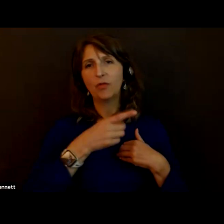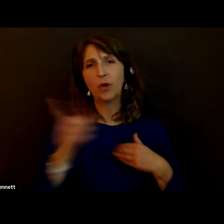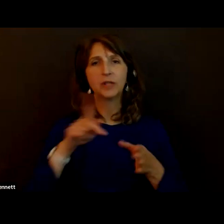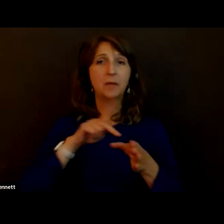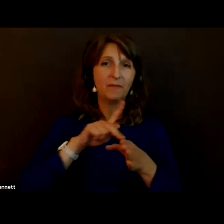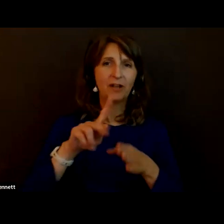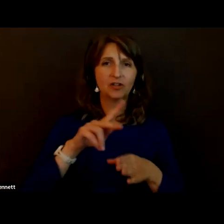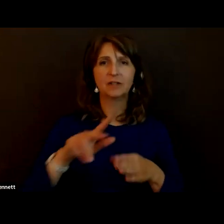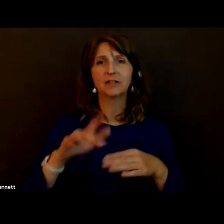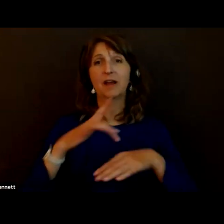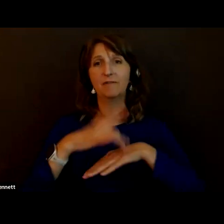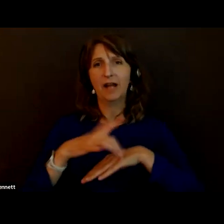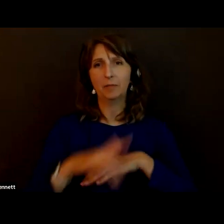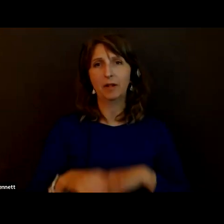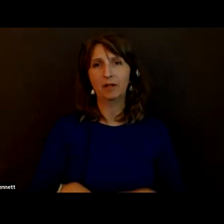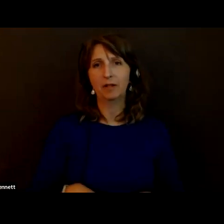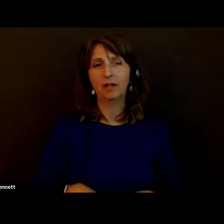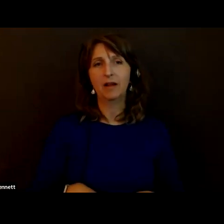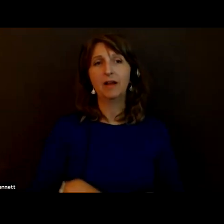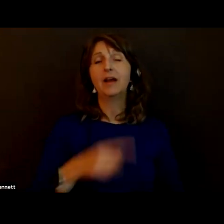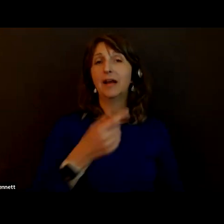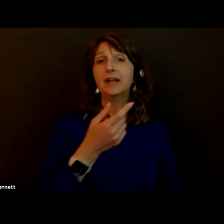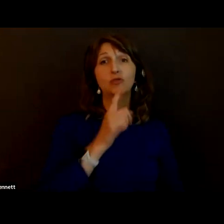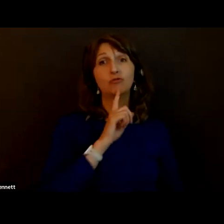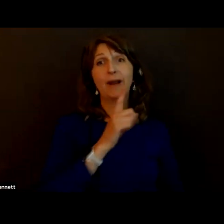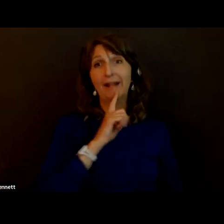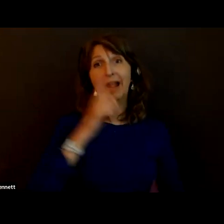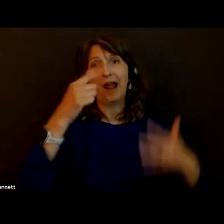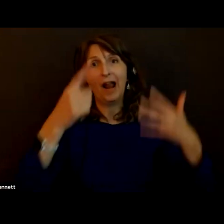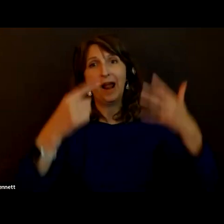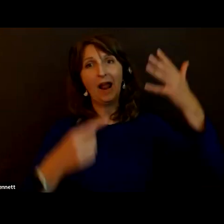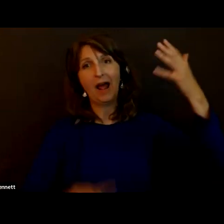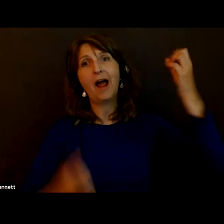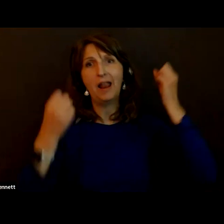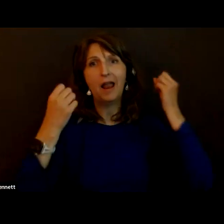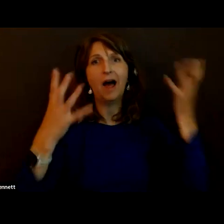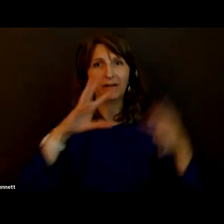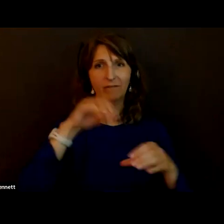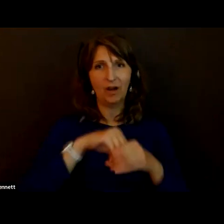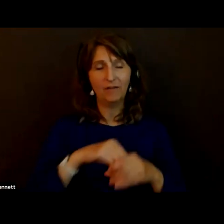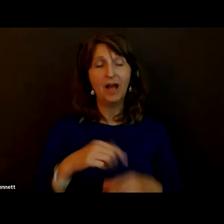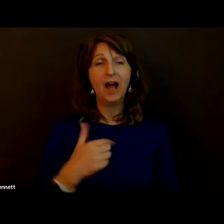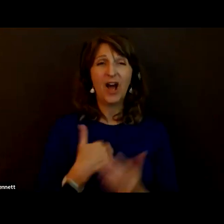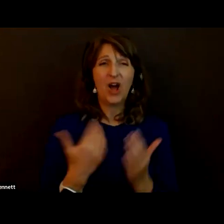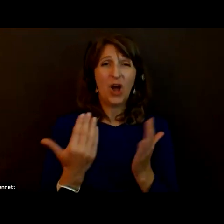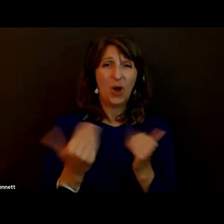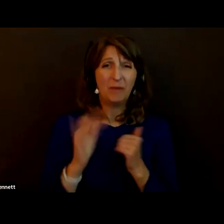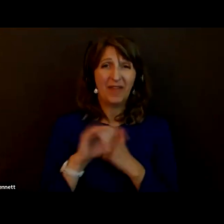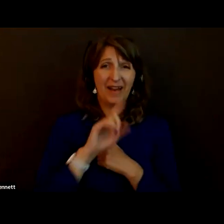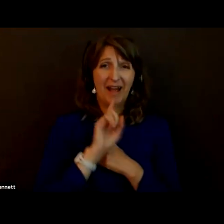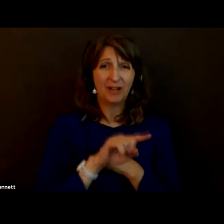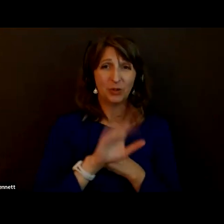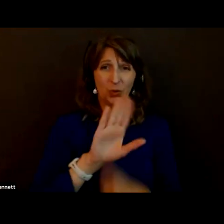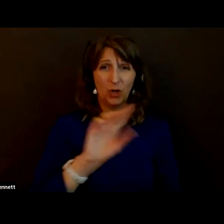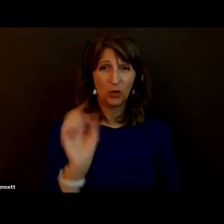or, it's both and a little bit more of that and a whole lot more of this too. So I hope that answered your question. It's a very broad and a very